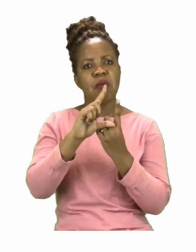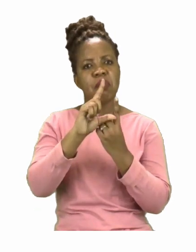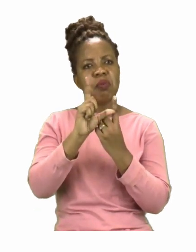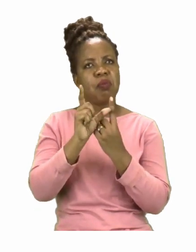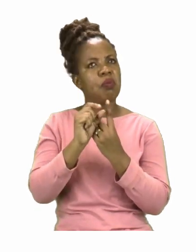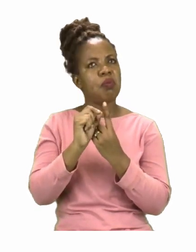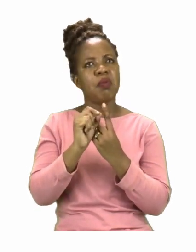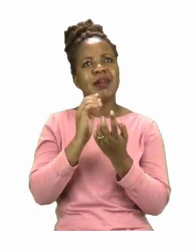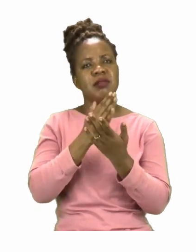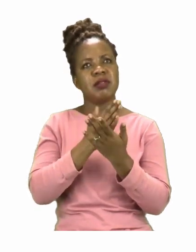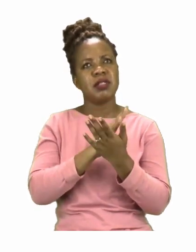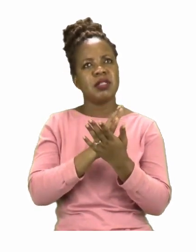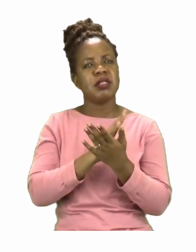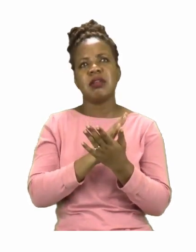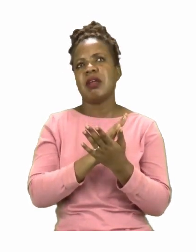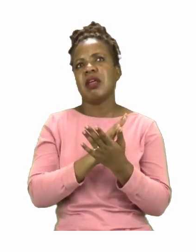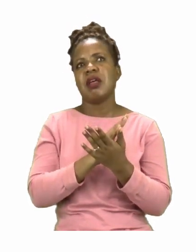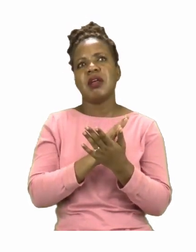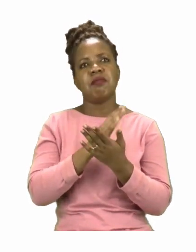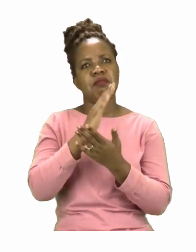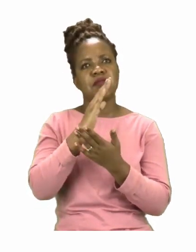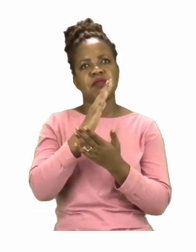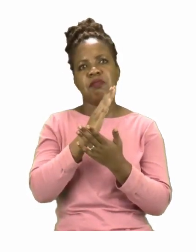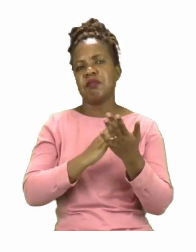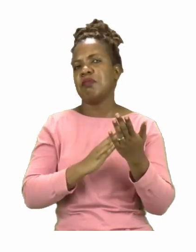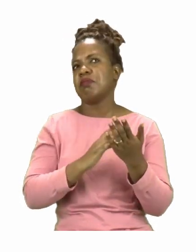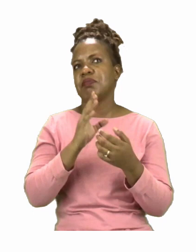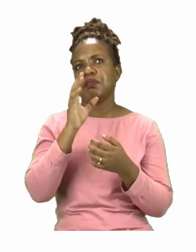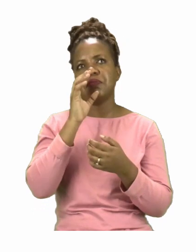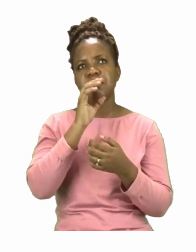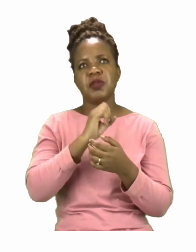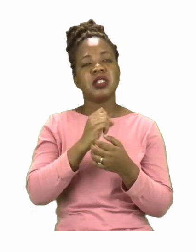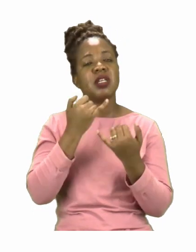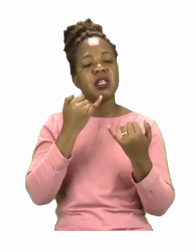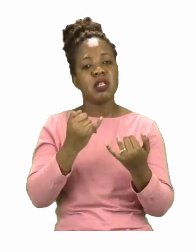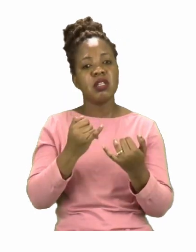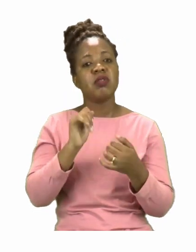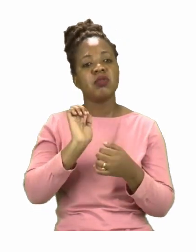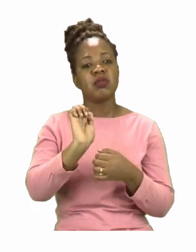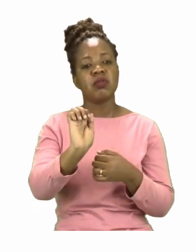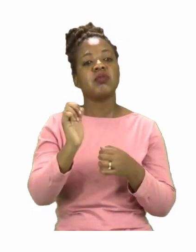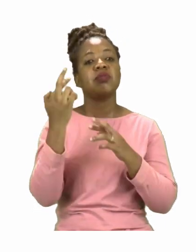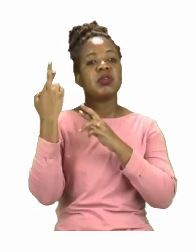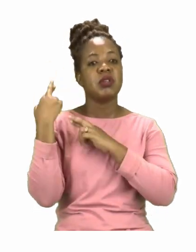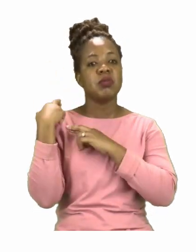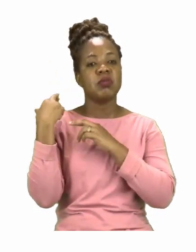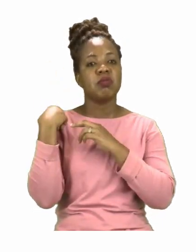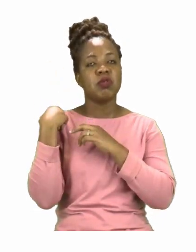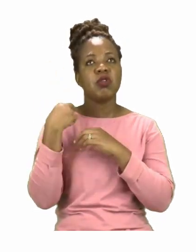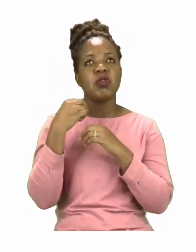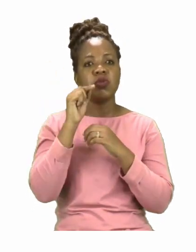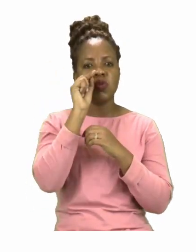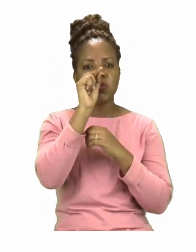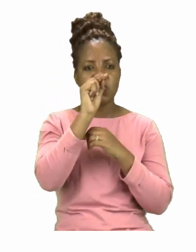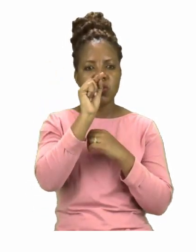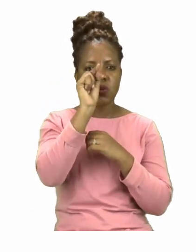your job to connect the dots. Now, as you can see, it starts at 1, and I would like to